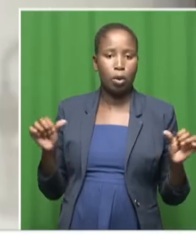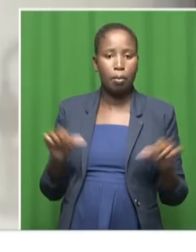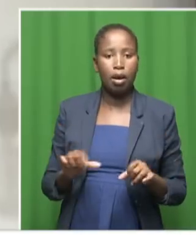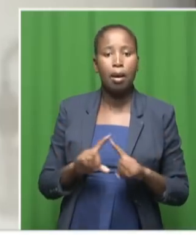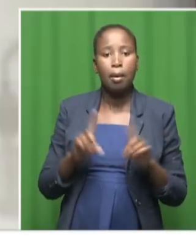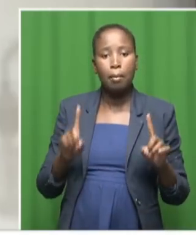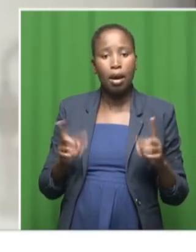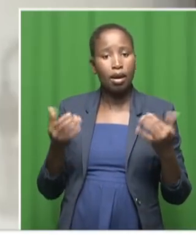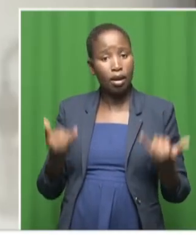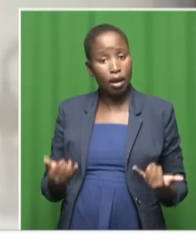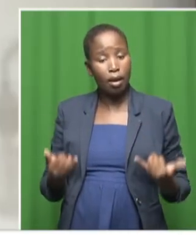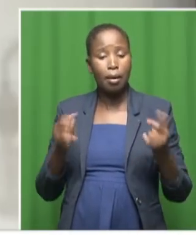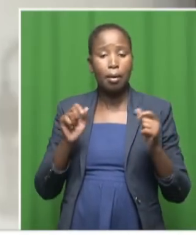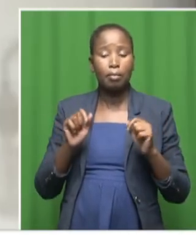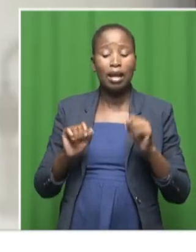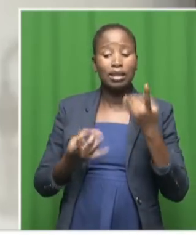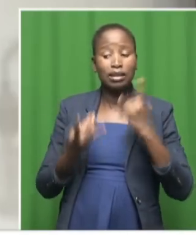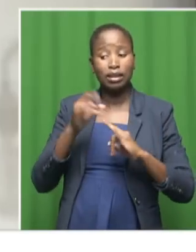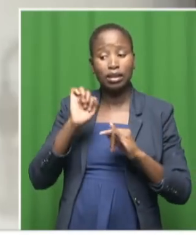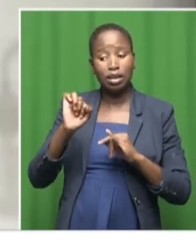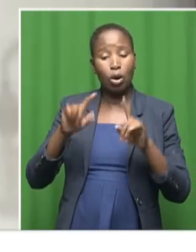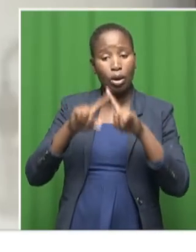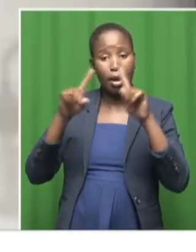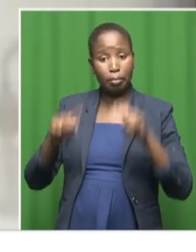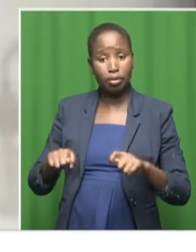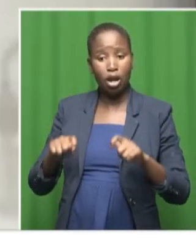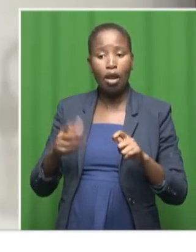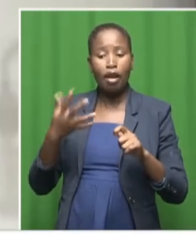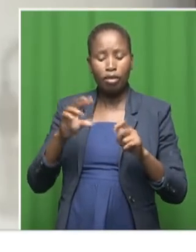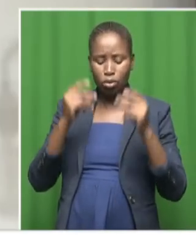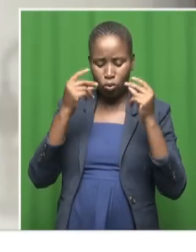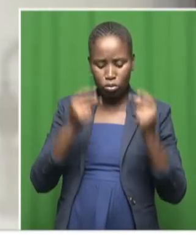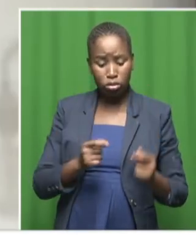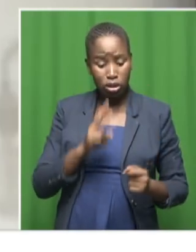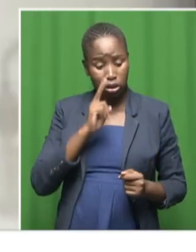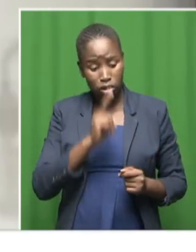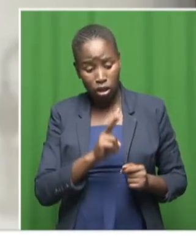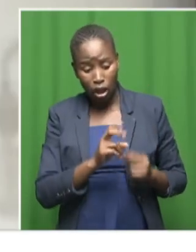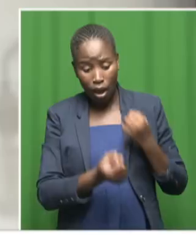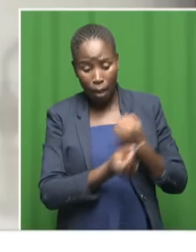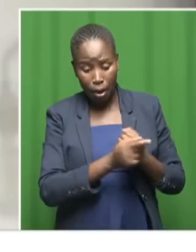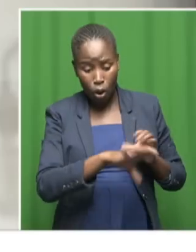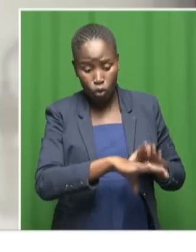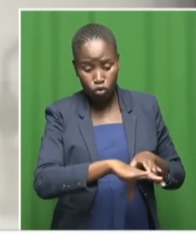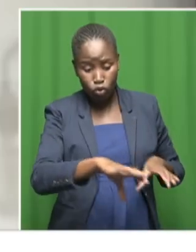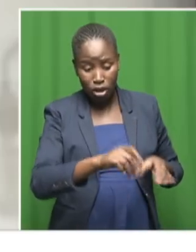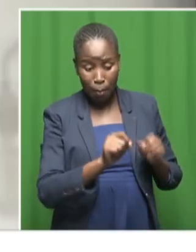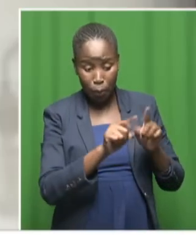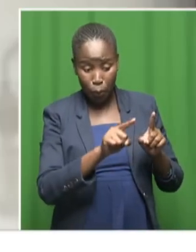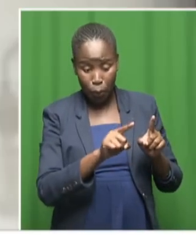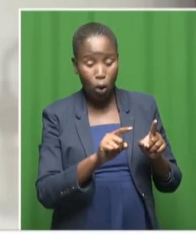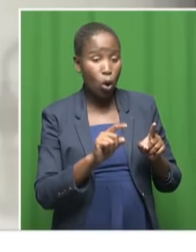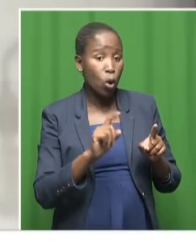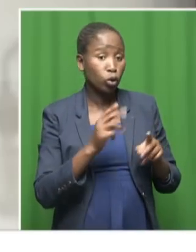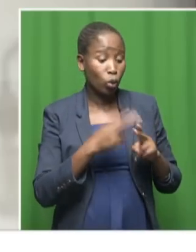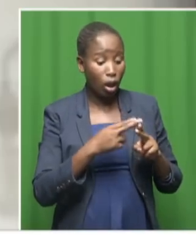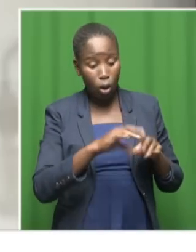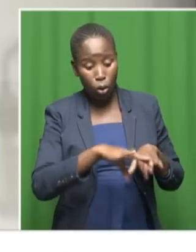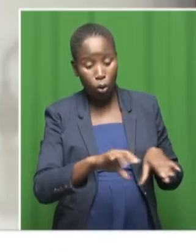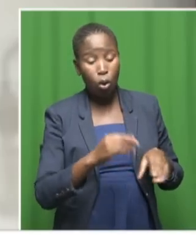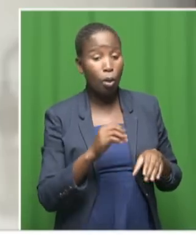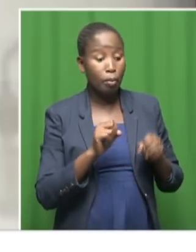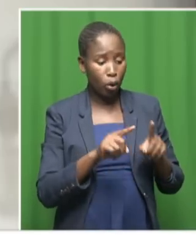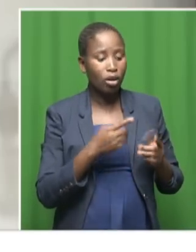the fact that the City of Cape Town responds very quickly when there is a sewage spill. Over 90% of